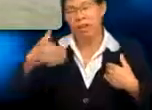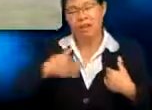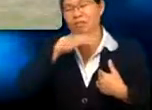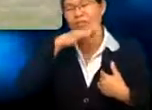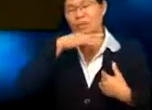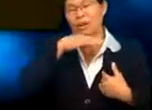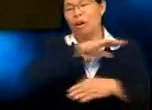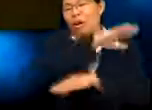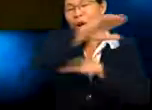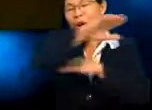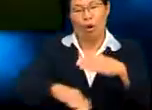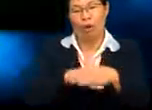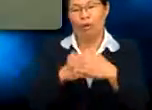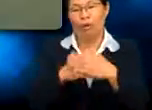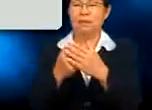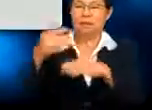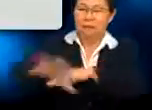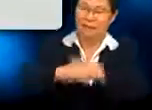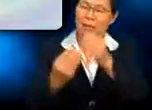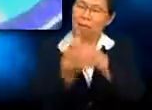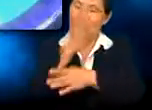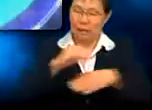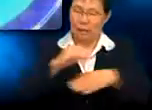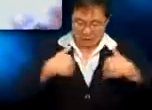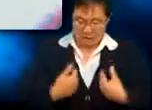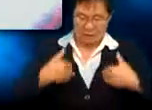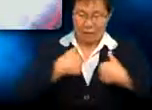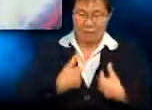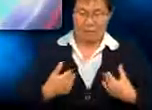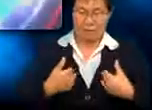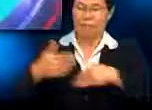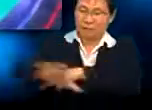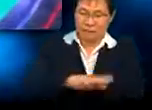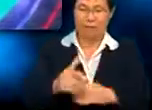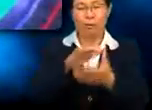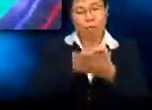and all the sea plants and creatures will be safe.